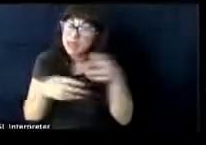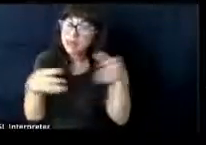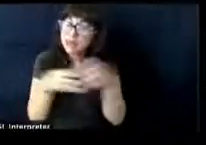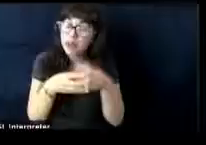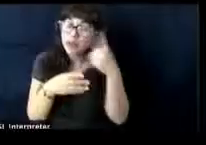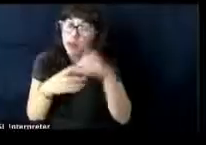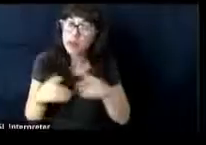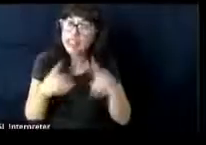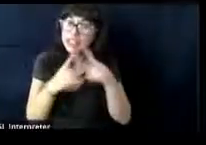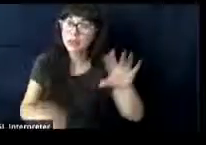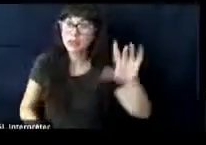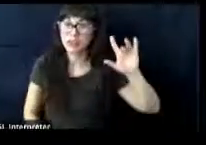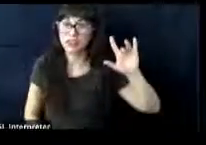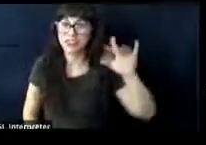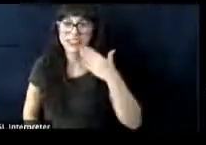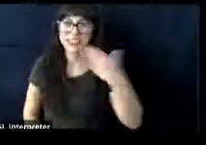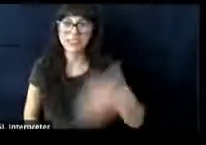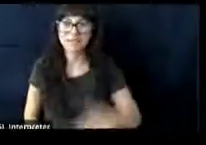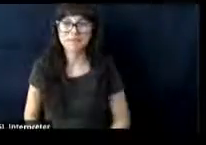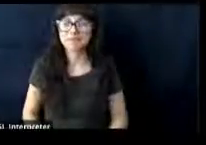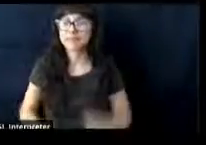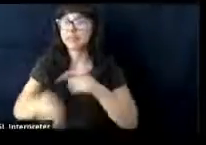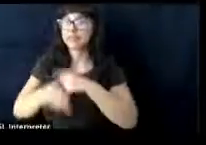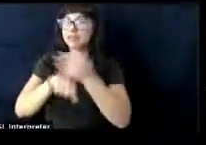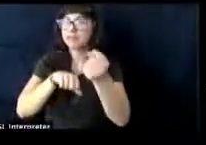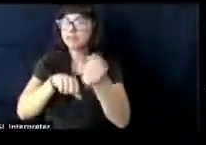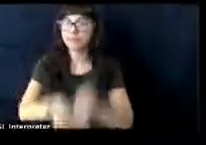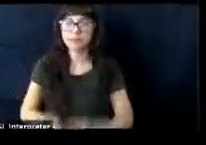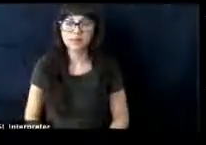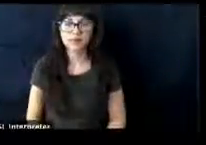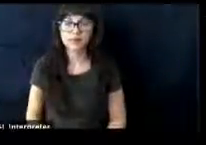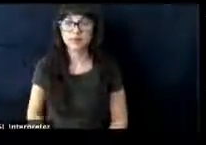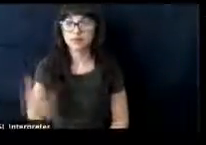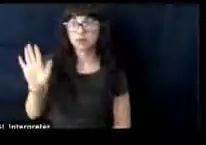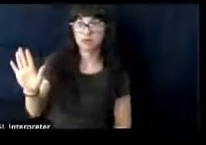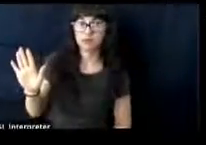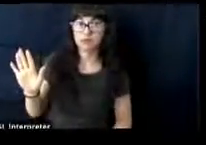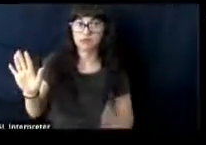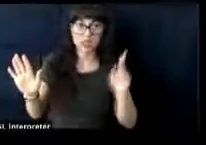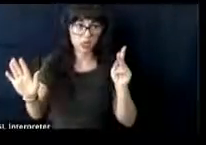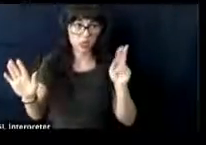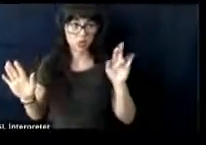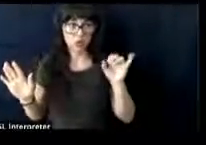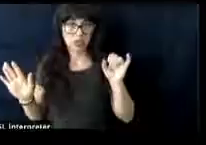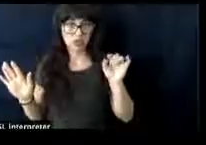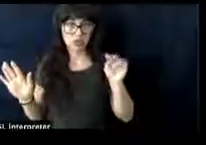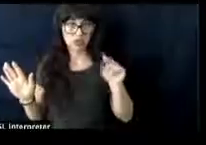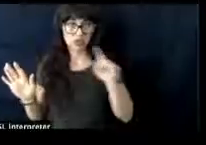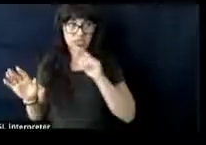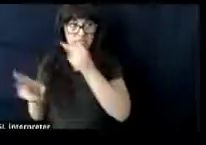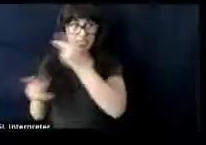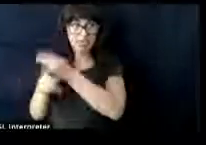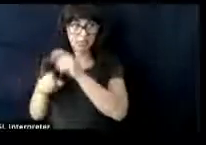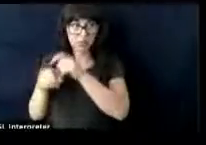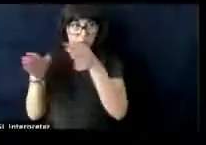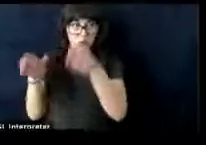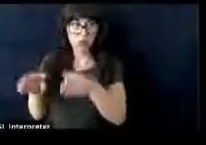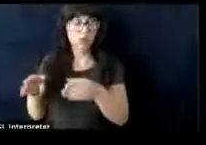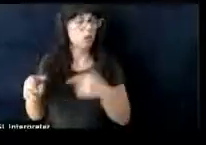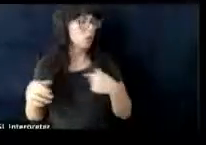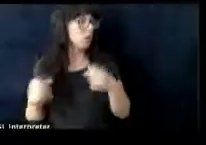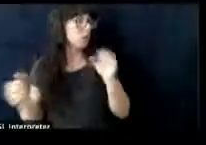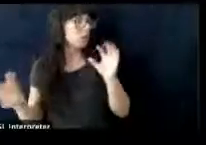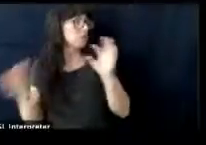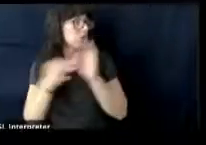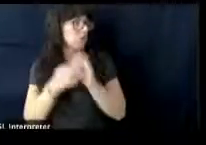25. Thank you. Time. Caller, Christian, do we still have the caller on the line? We can bring them back. Just a